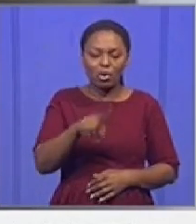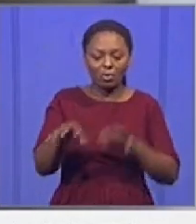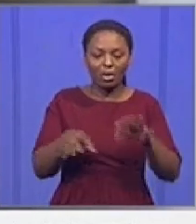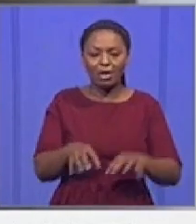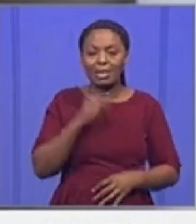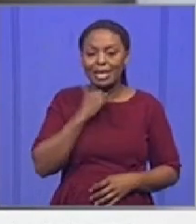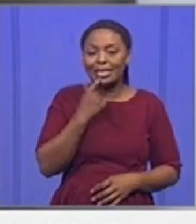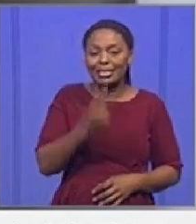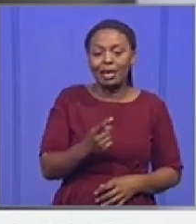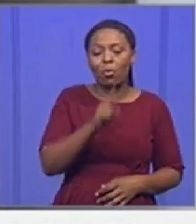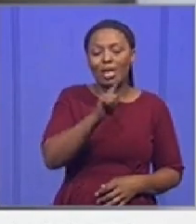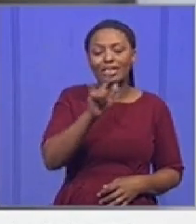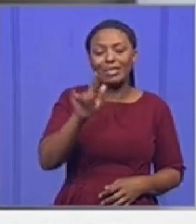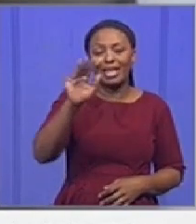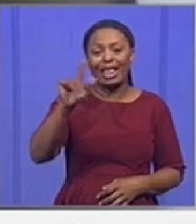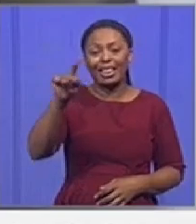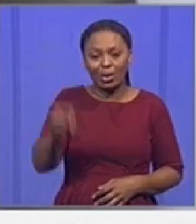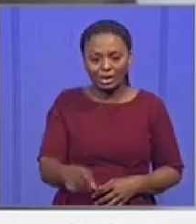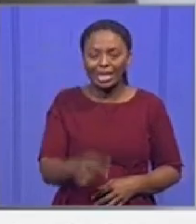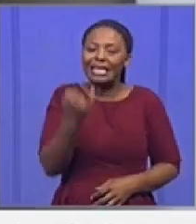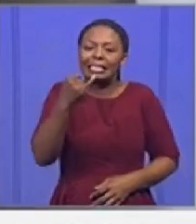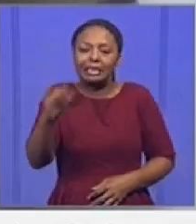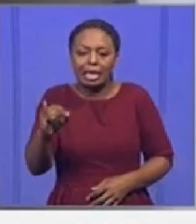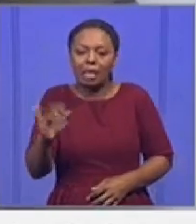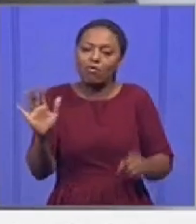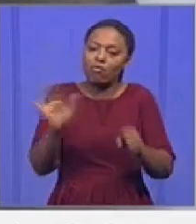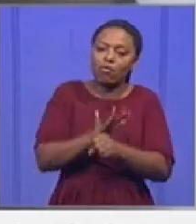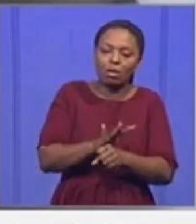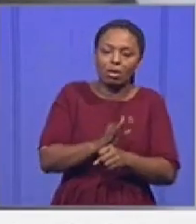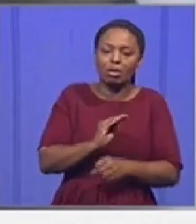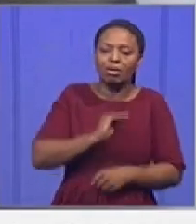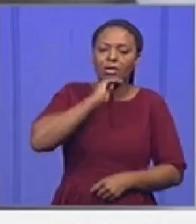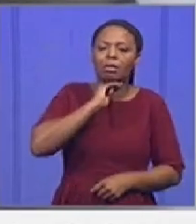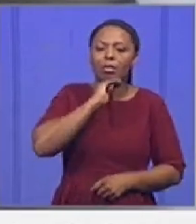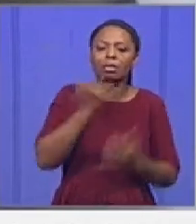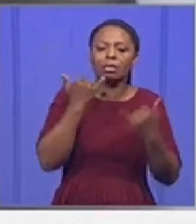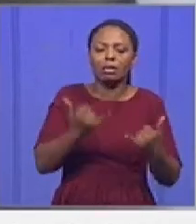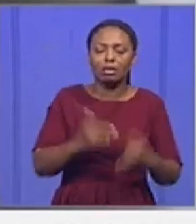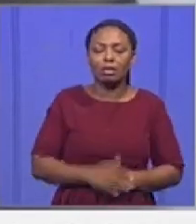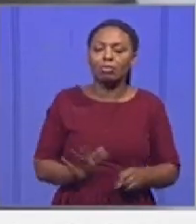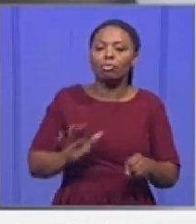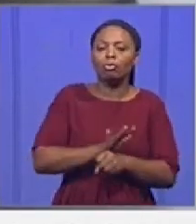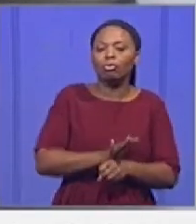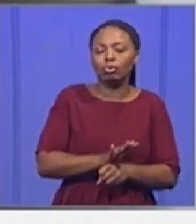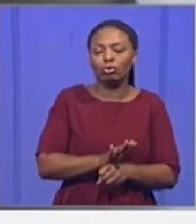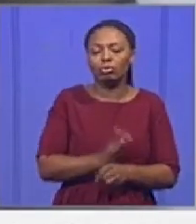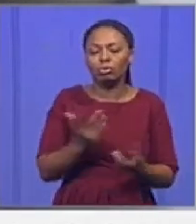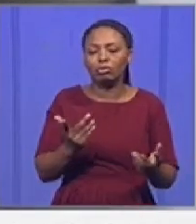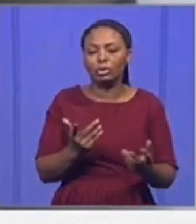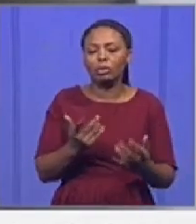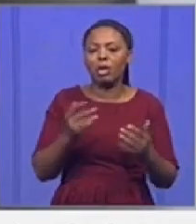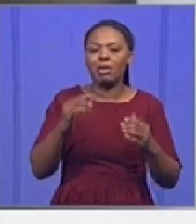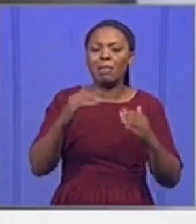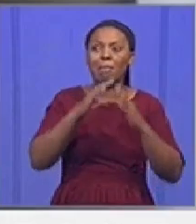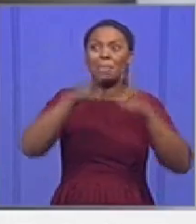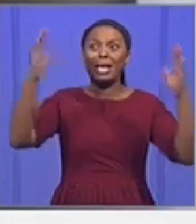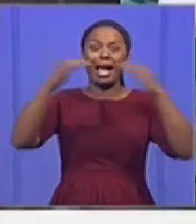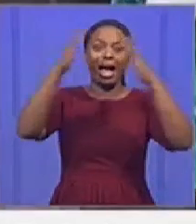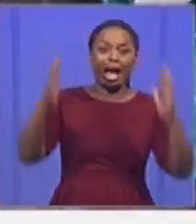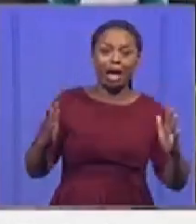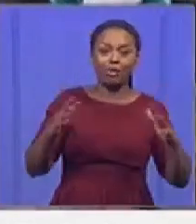about 179,000, but still it will not fully cover you. You know, it won't fully cover your big household or your